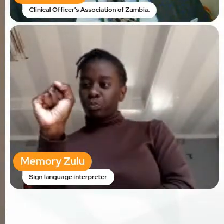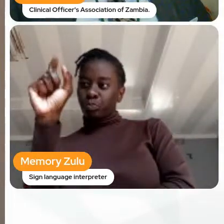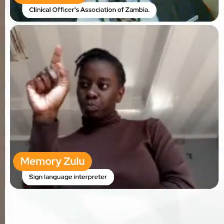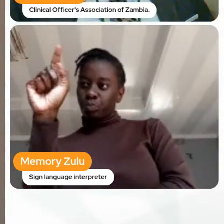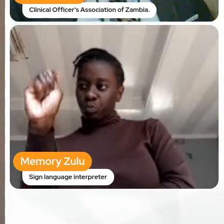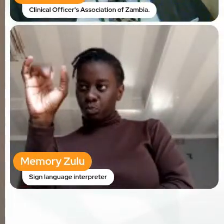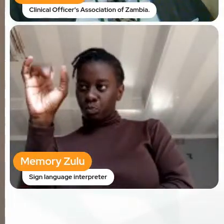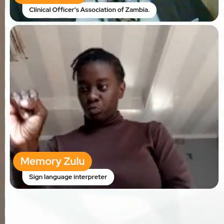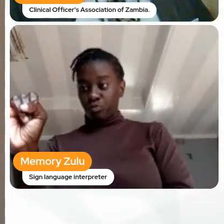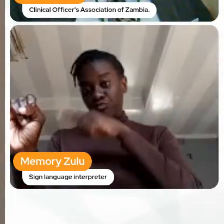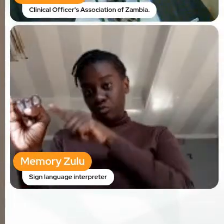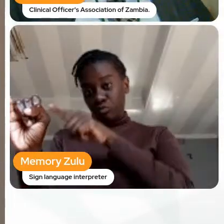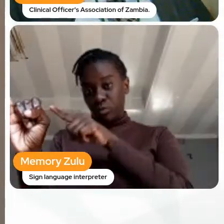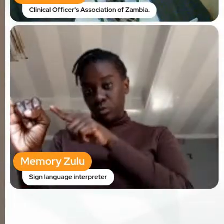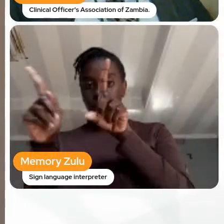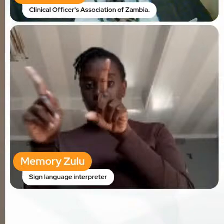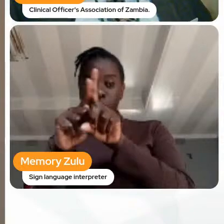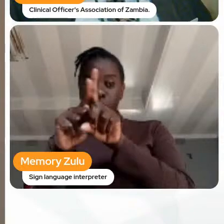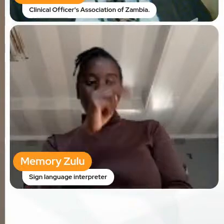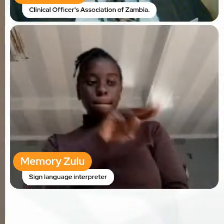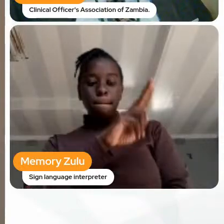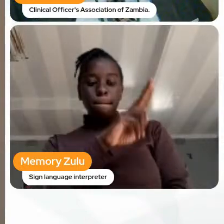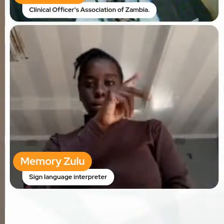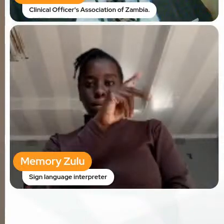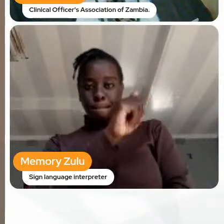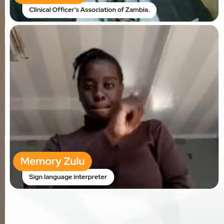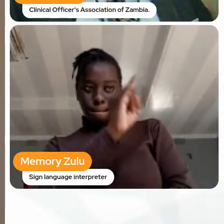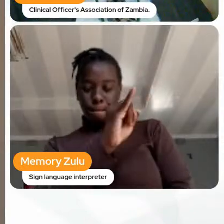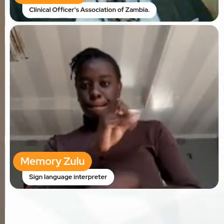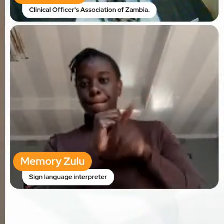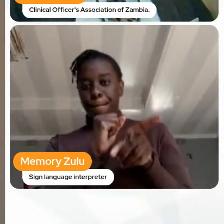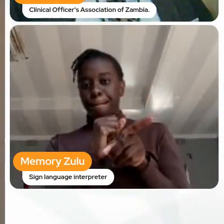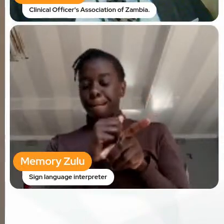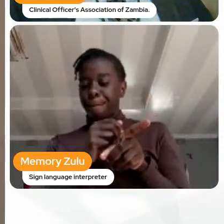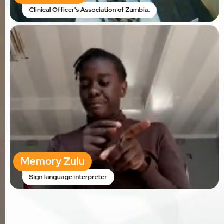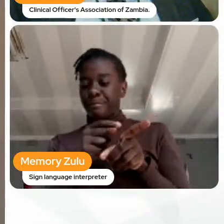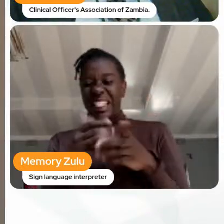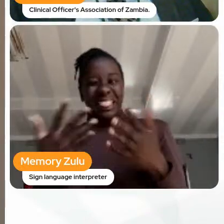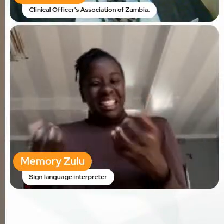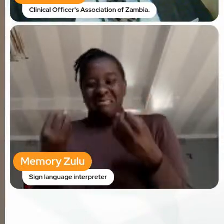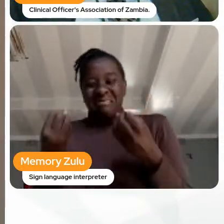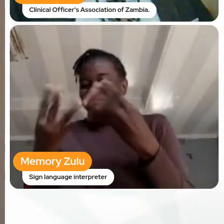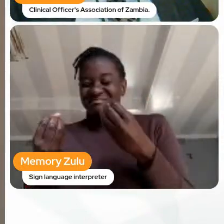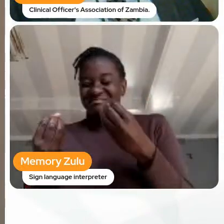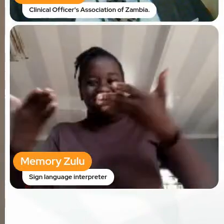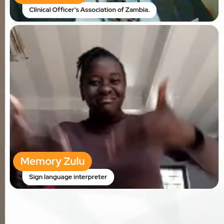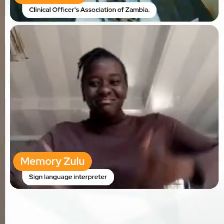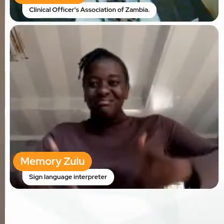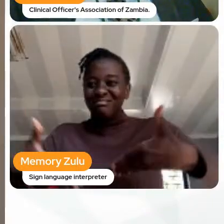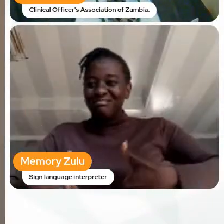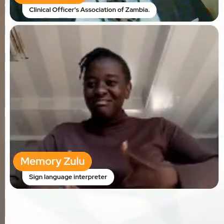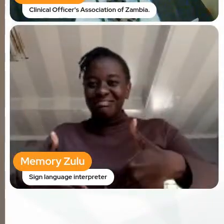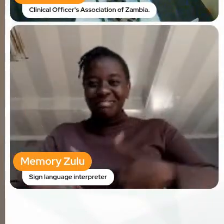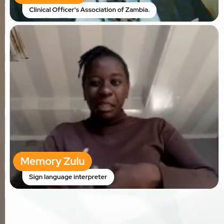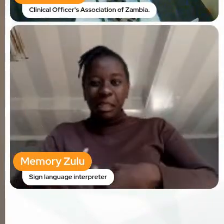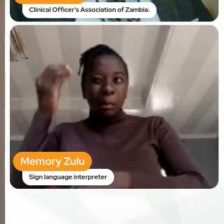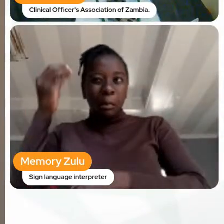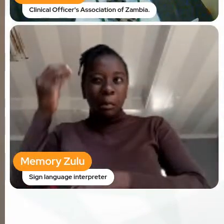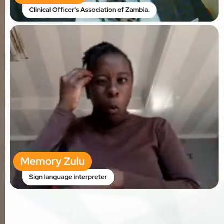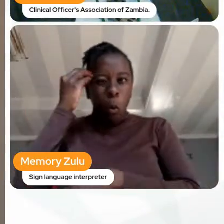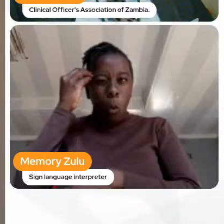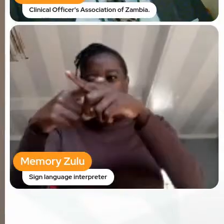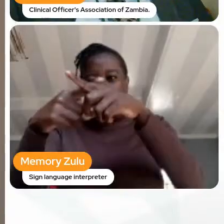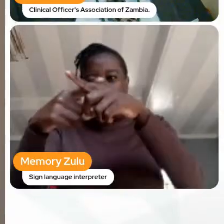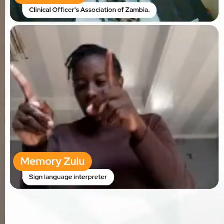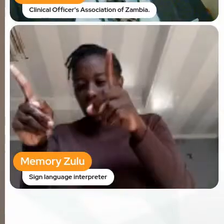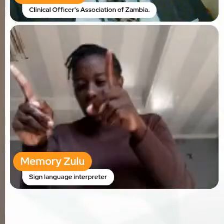people, they don't really know how to differentiate it, because at times they feel like when one is having